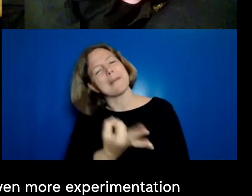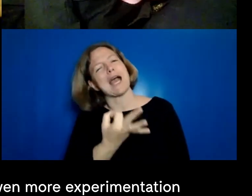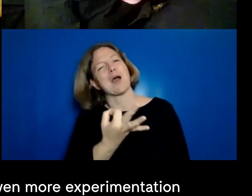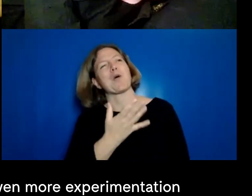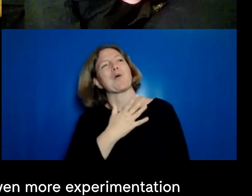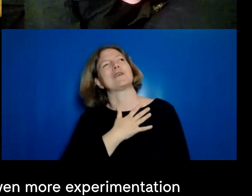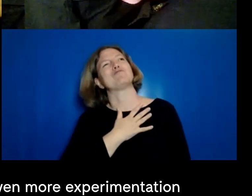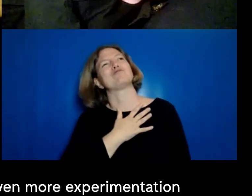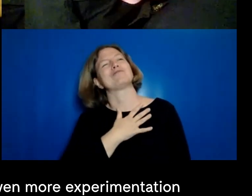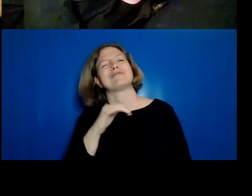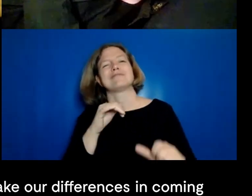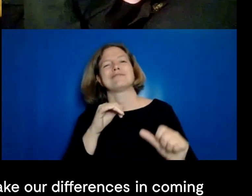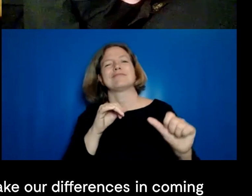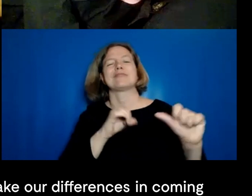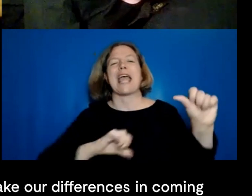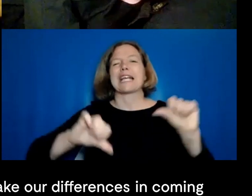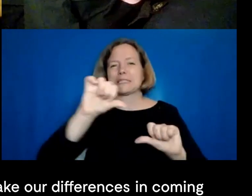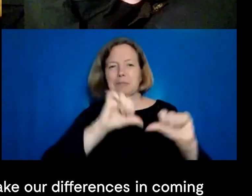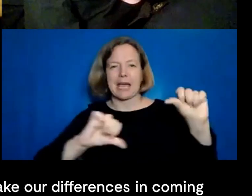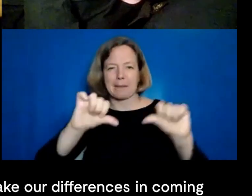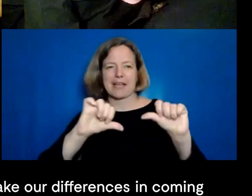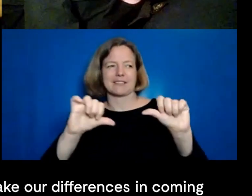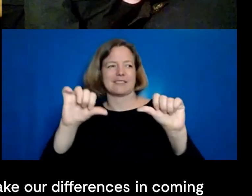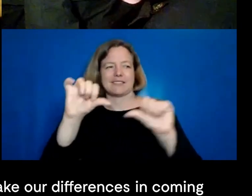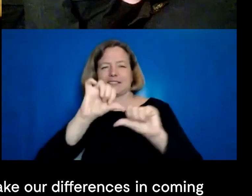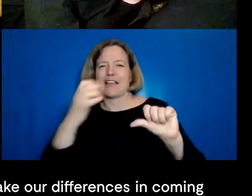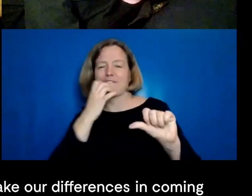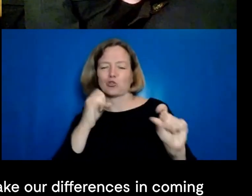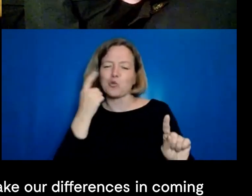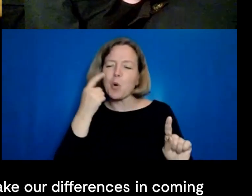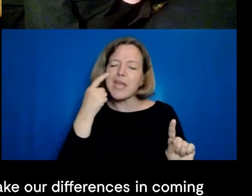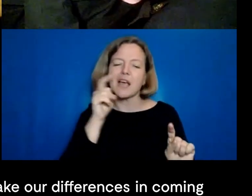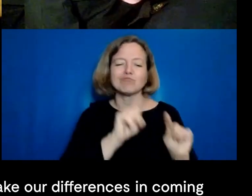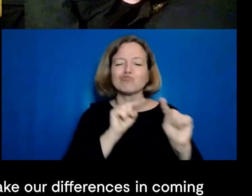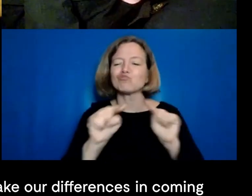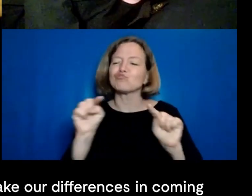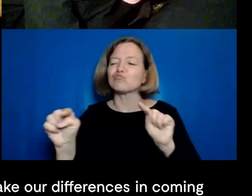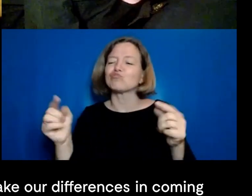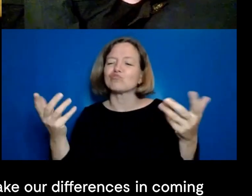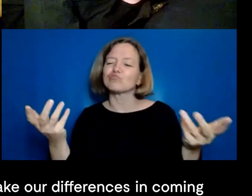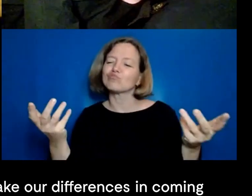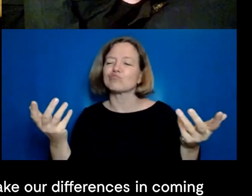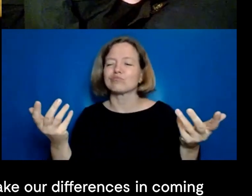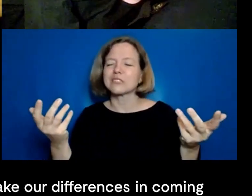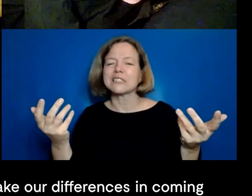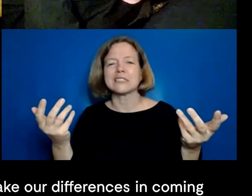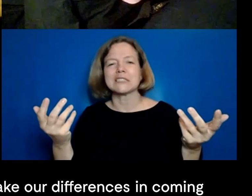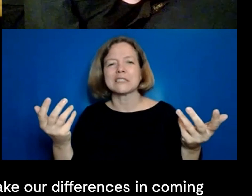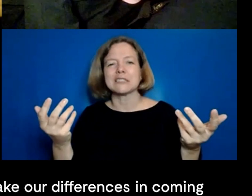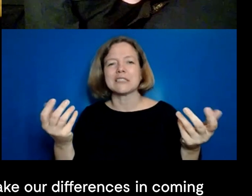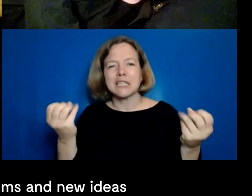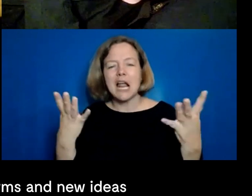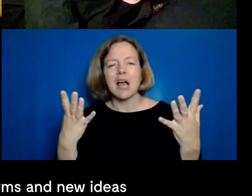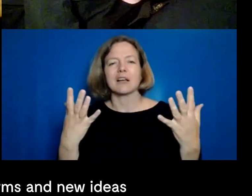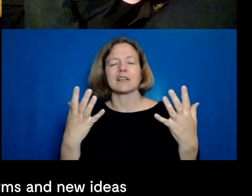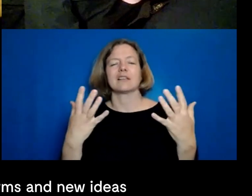accommodations as aesthetic, and how we build, how we take our differences and coming